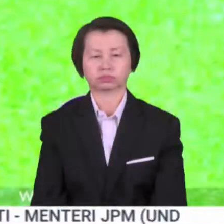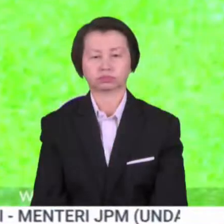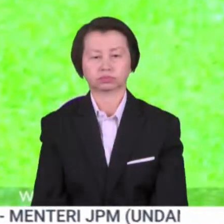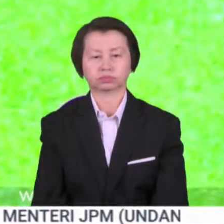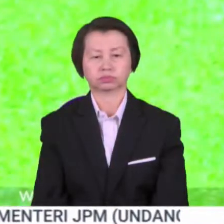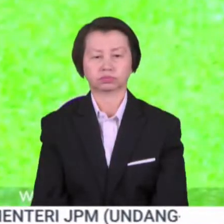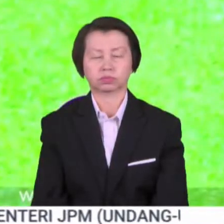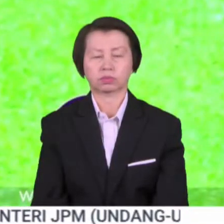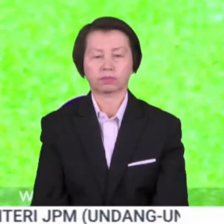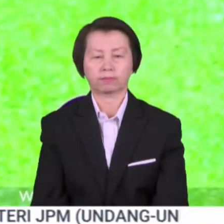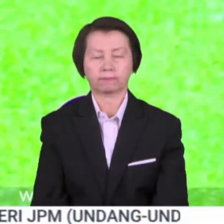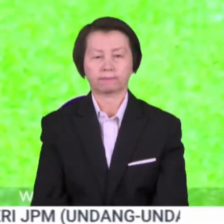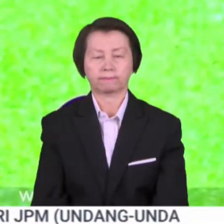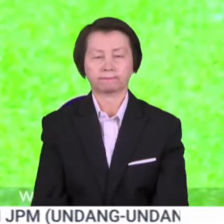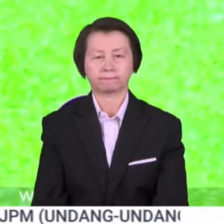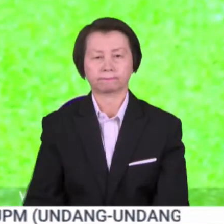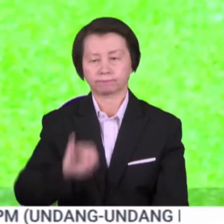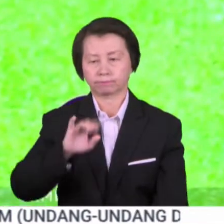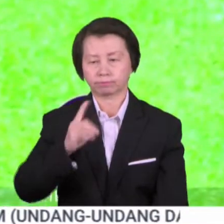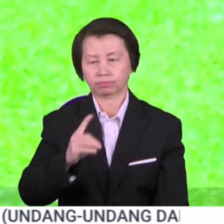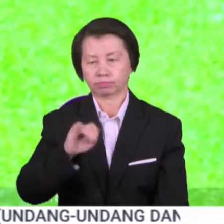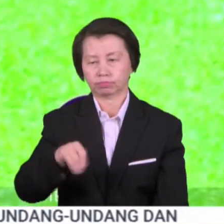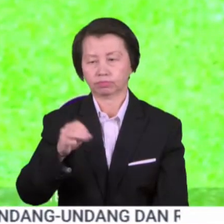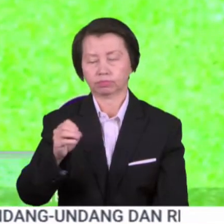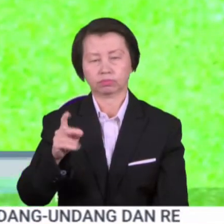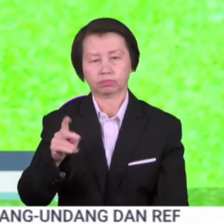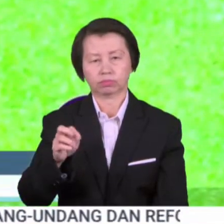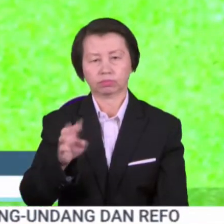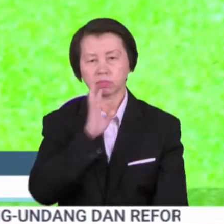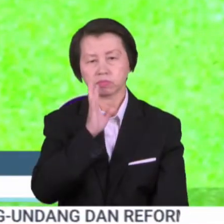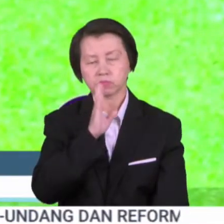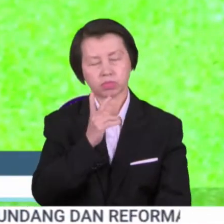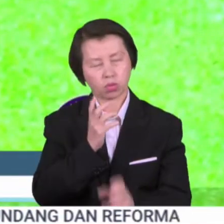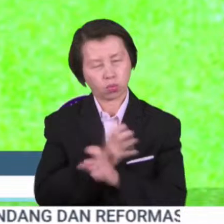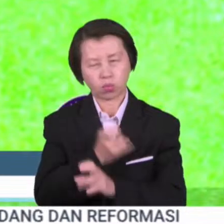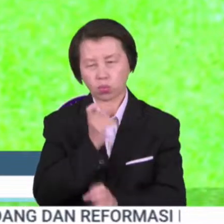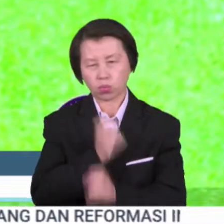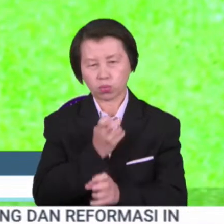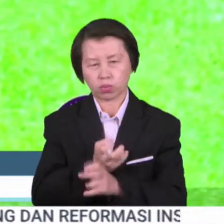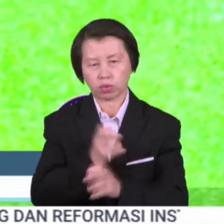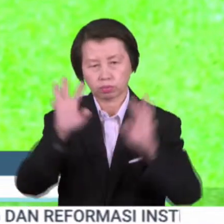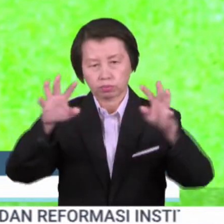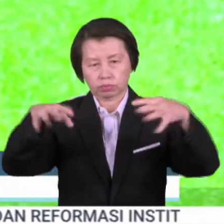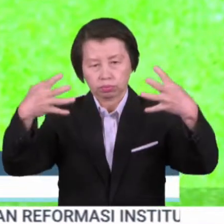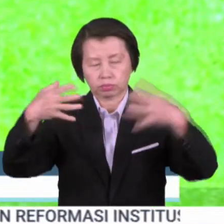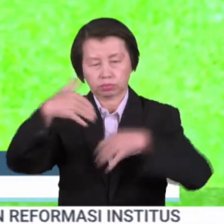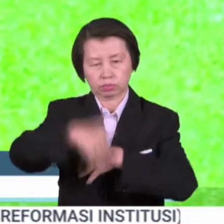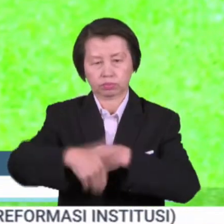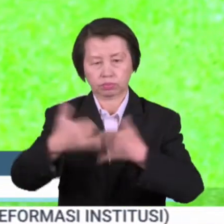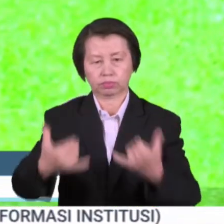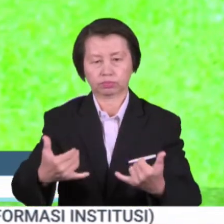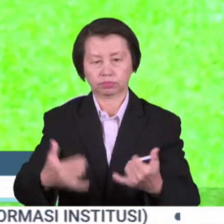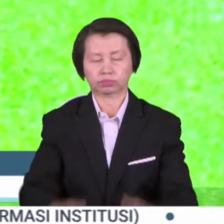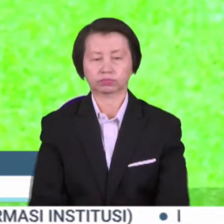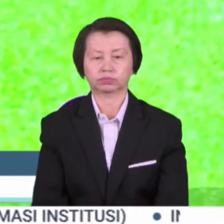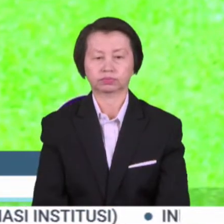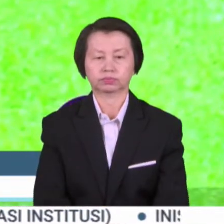akhir Dalam pada itu jokovic mengakui cabaran lebih getir menantinya pada aksi suku akhir malam